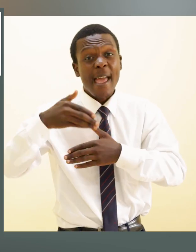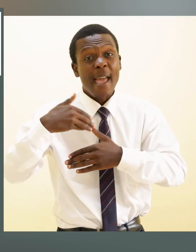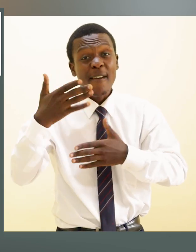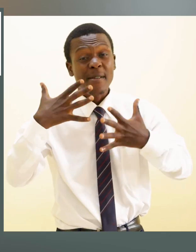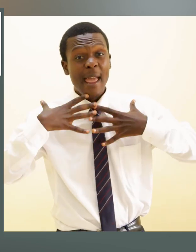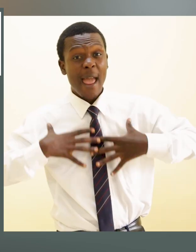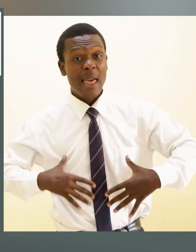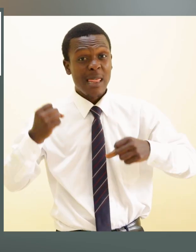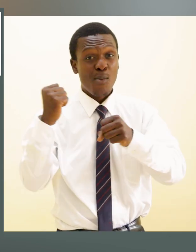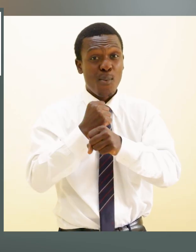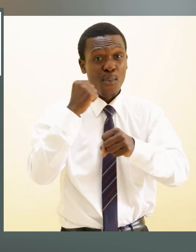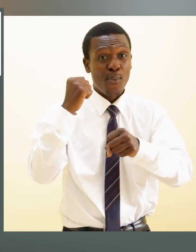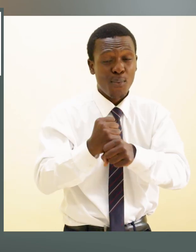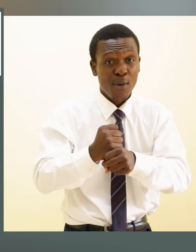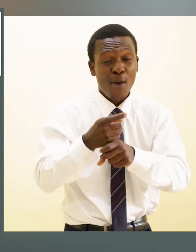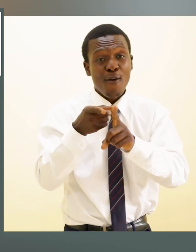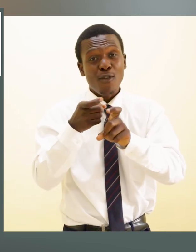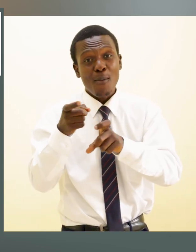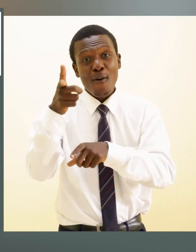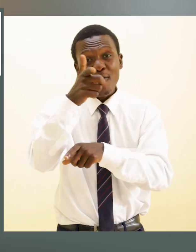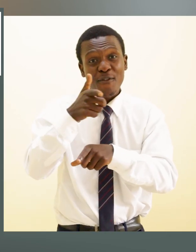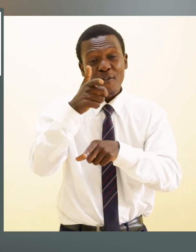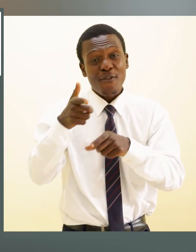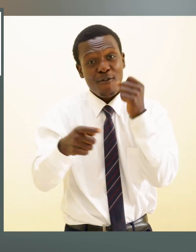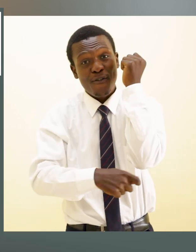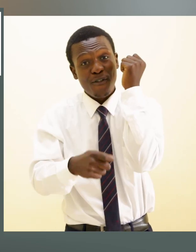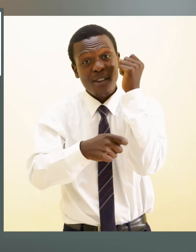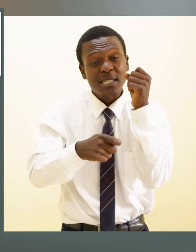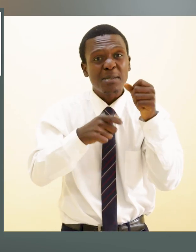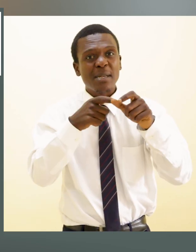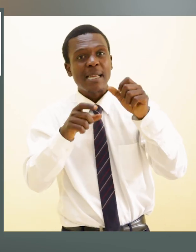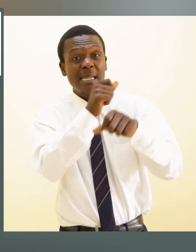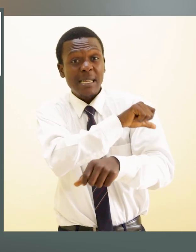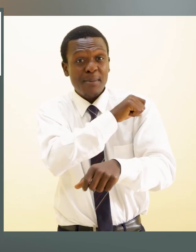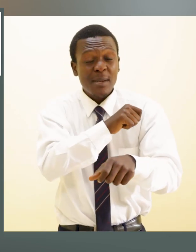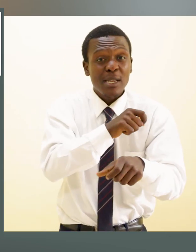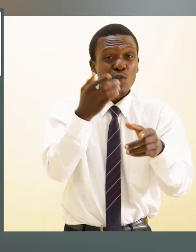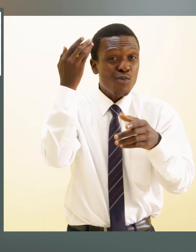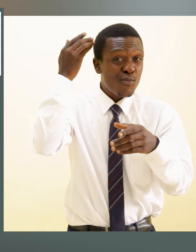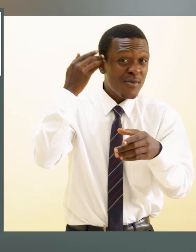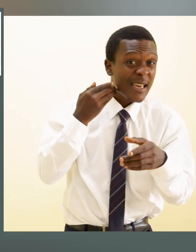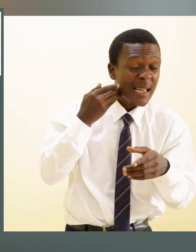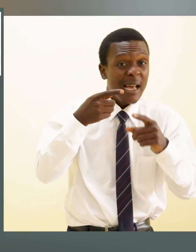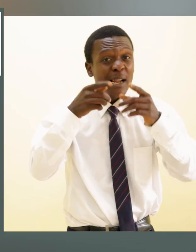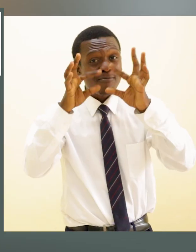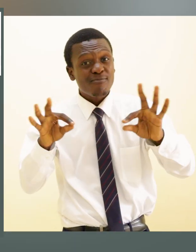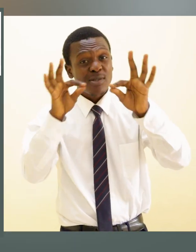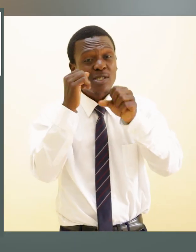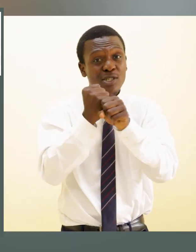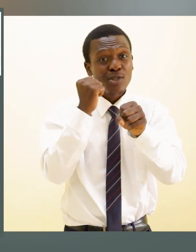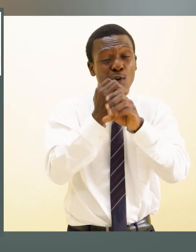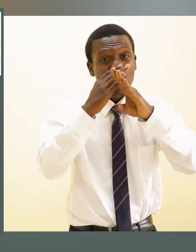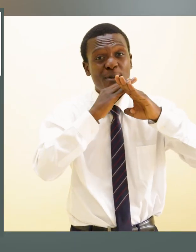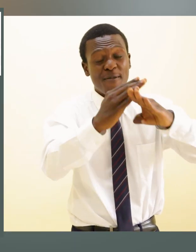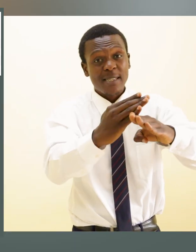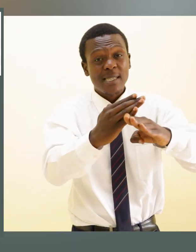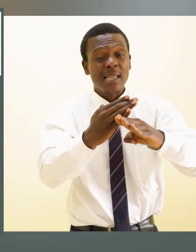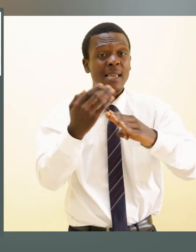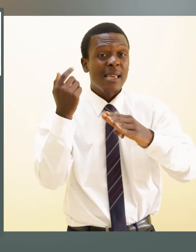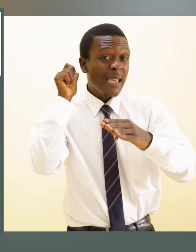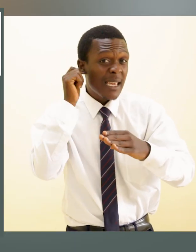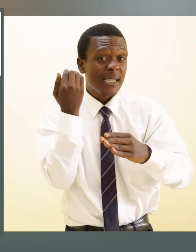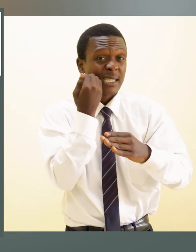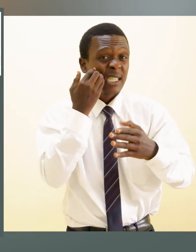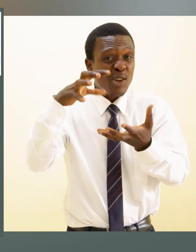Every healthcare worker, from the village clinic to the operating theatre, plays an important role in preventing ear disease